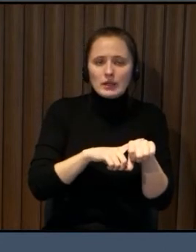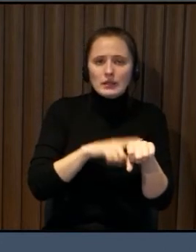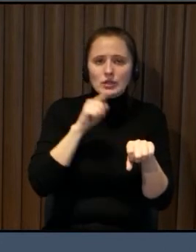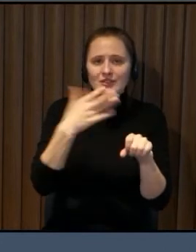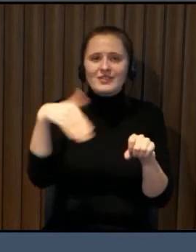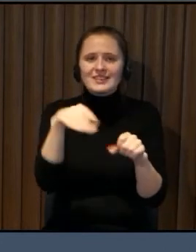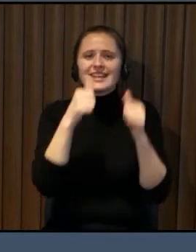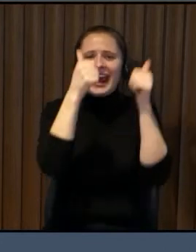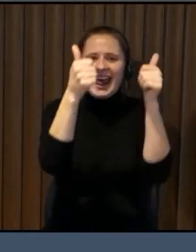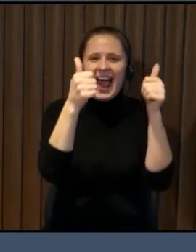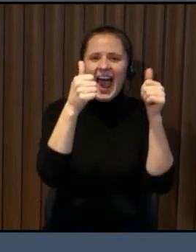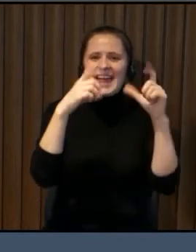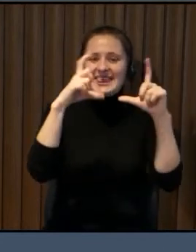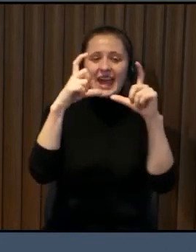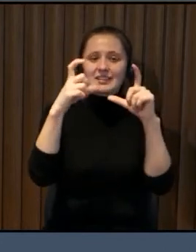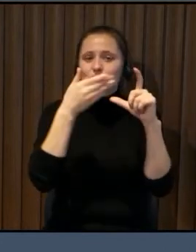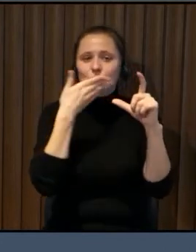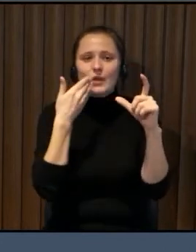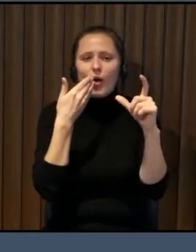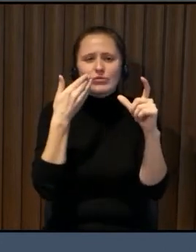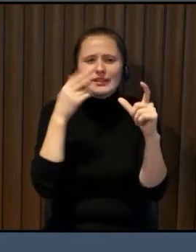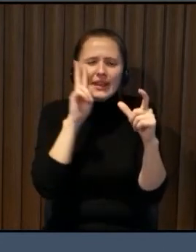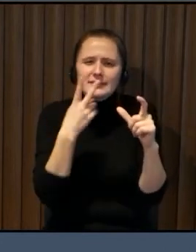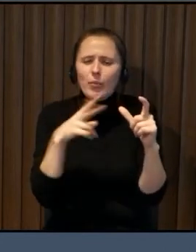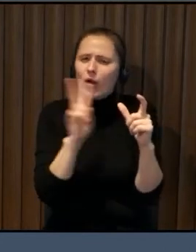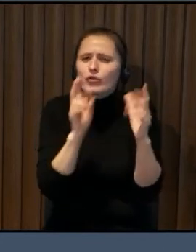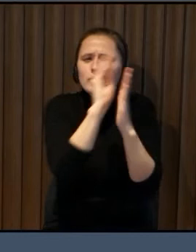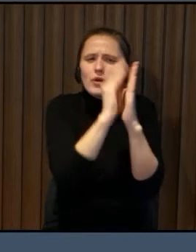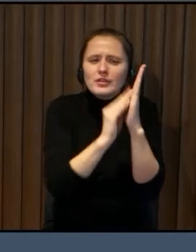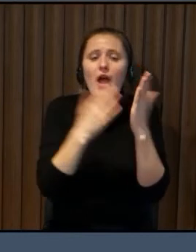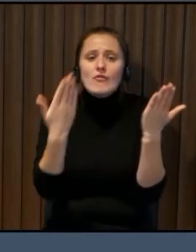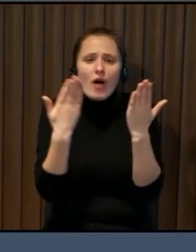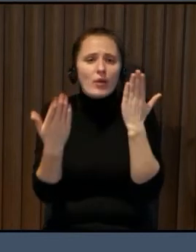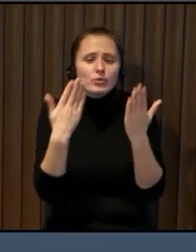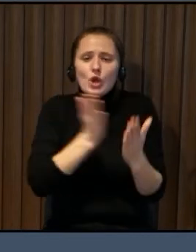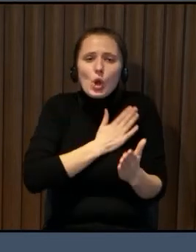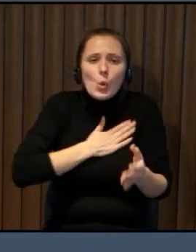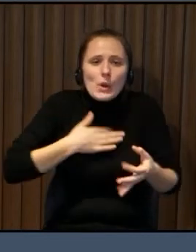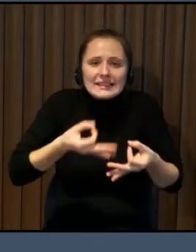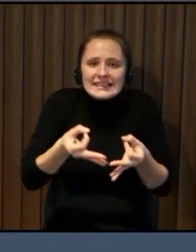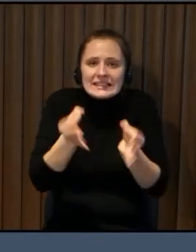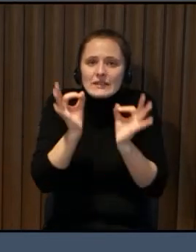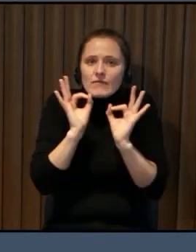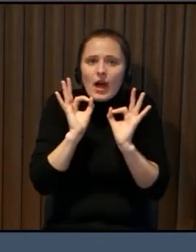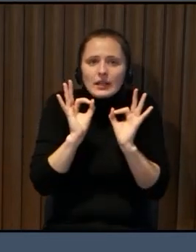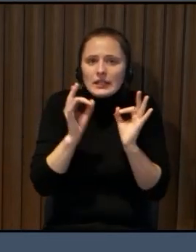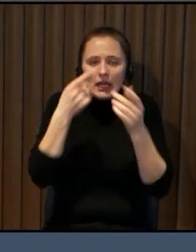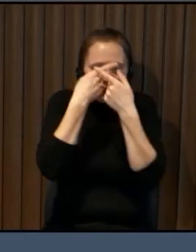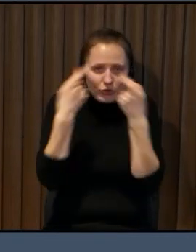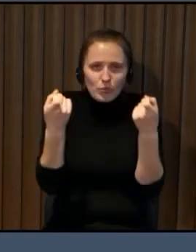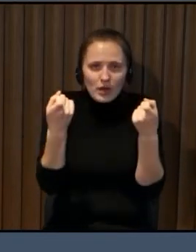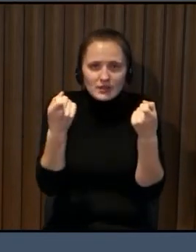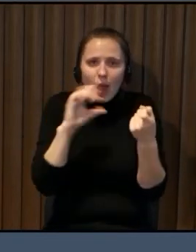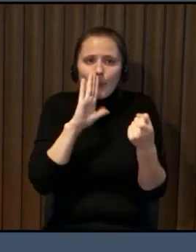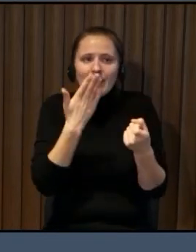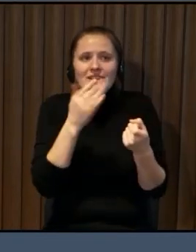hours of the institution, and all this is like an image, and there is no alternative text, and impossible to